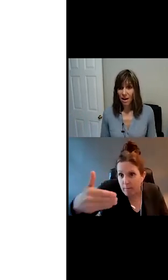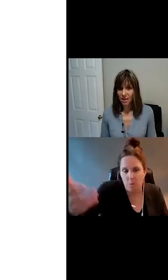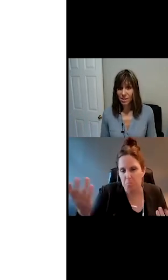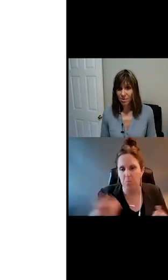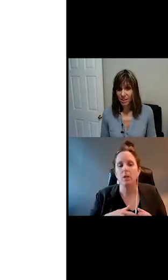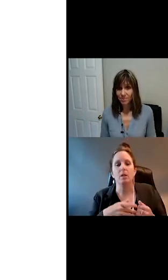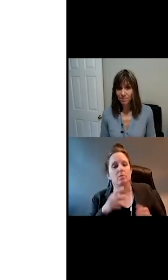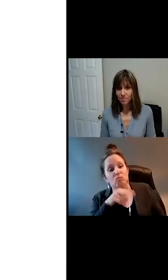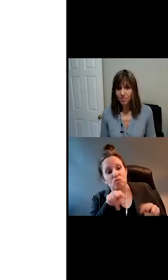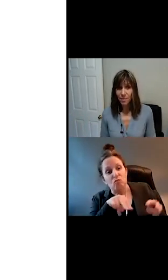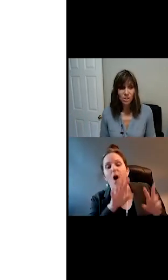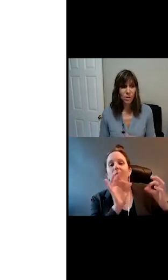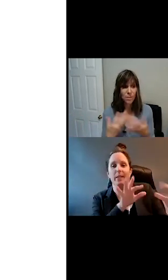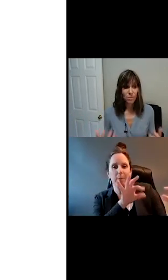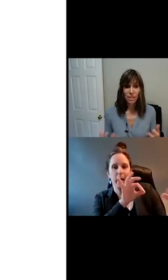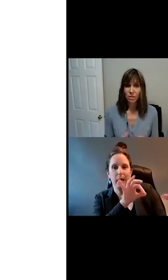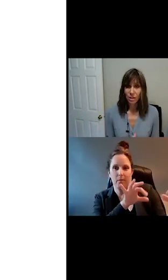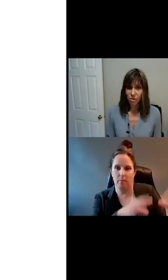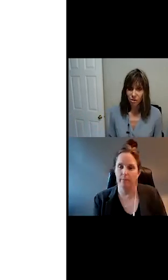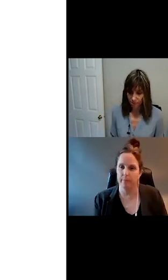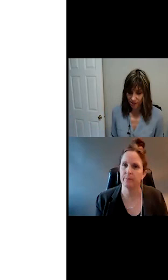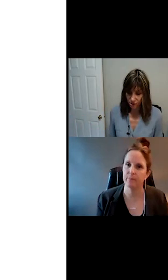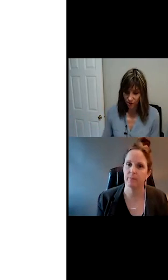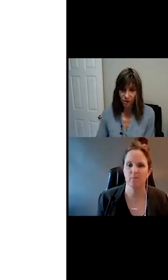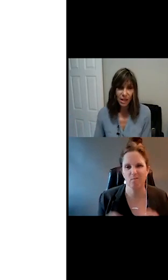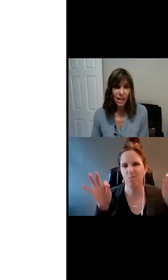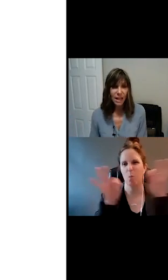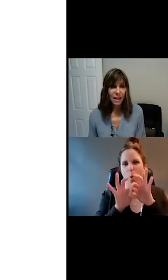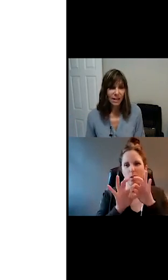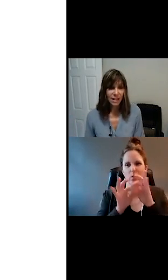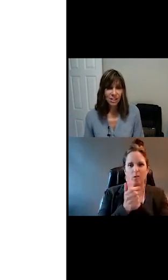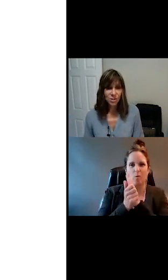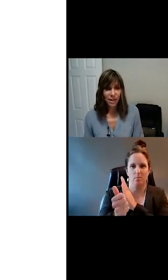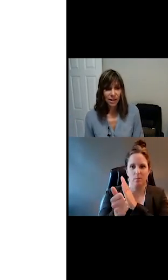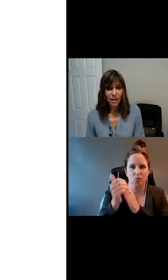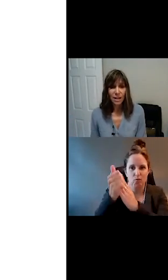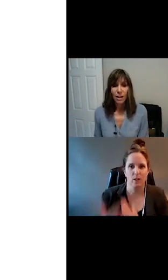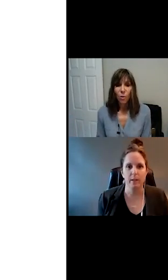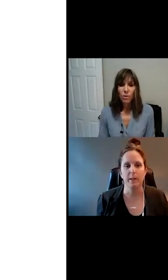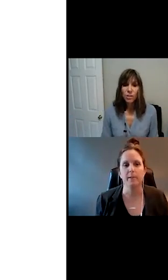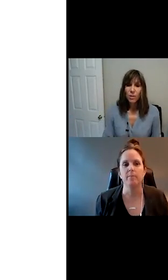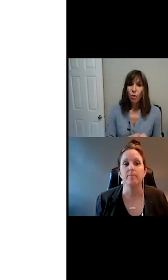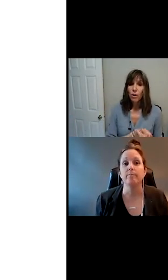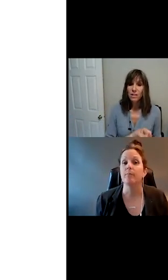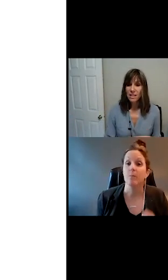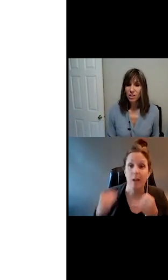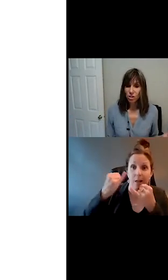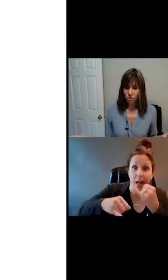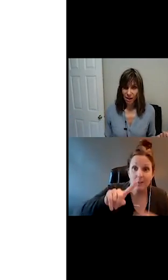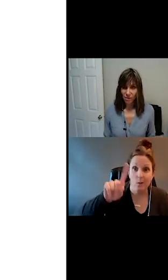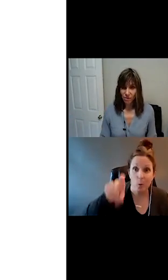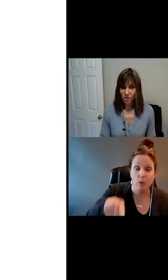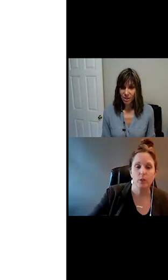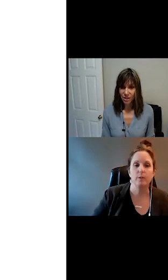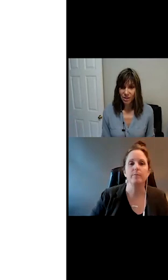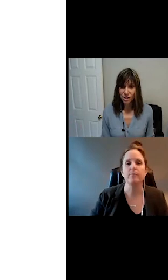feedback around how that's going. So it would be a really critical competency driver. And the last one, what are some of the